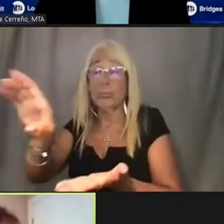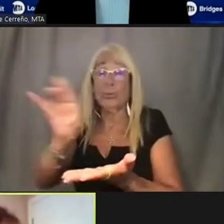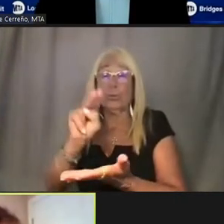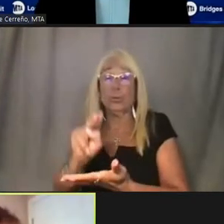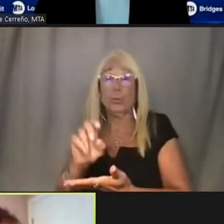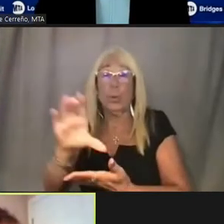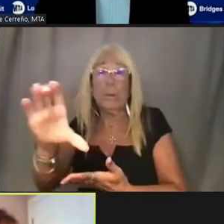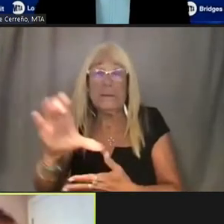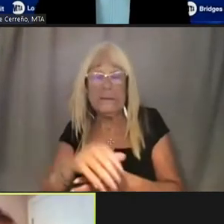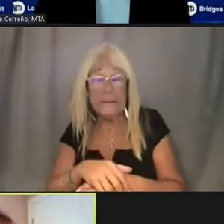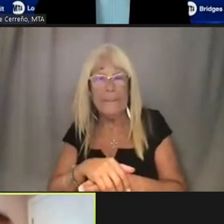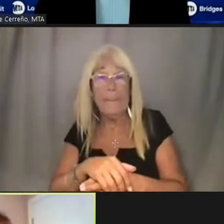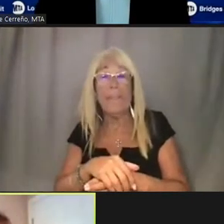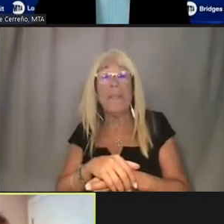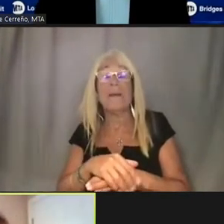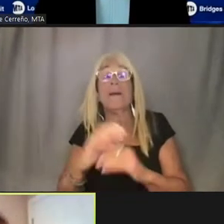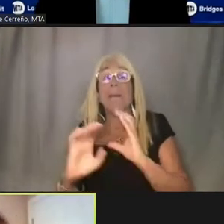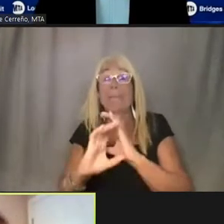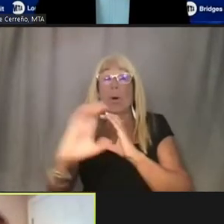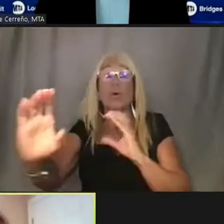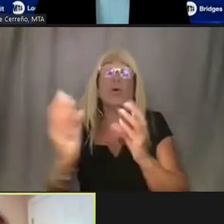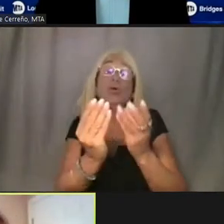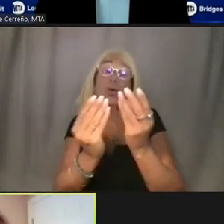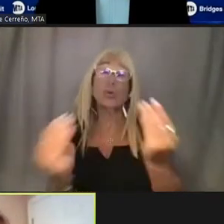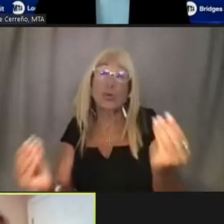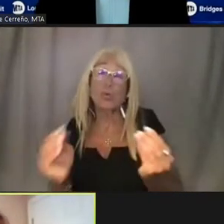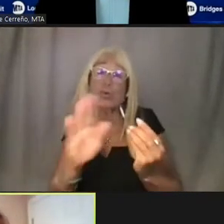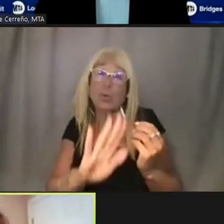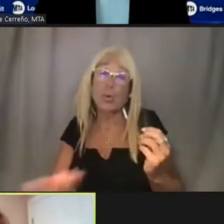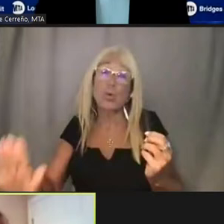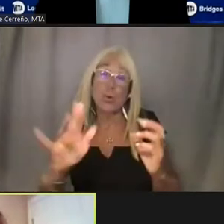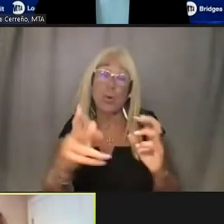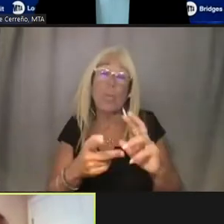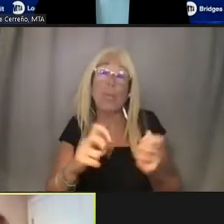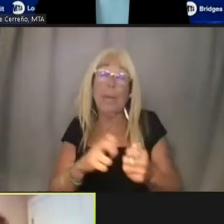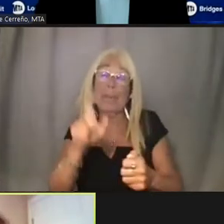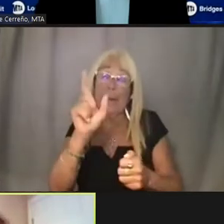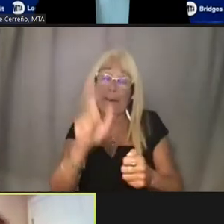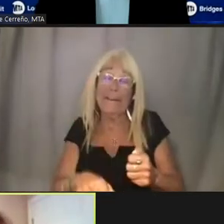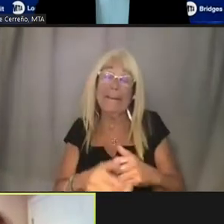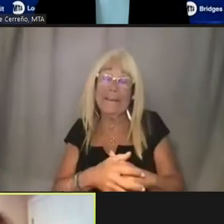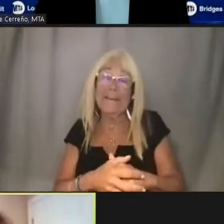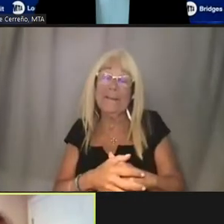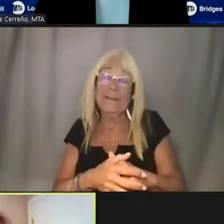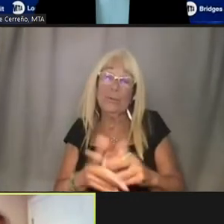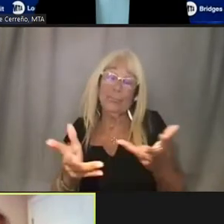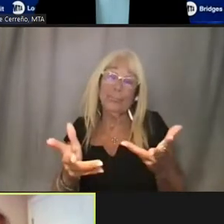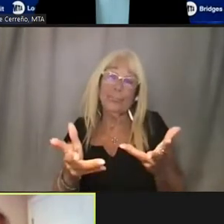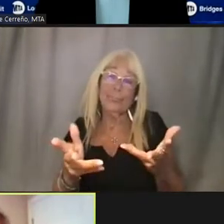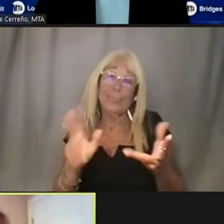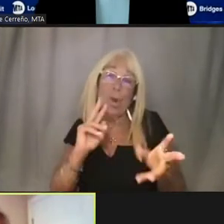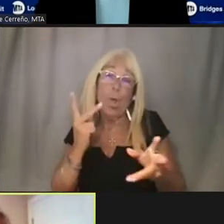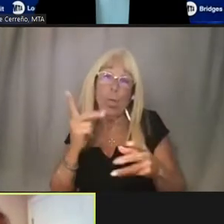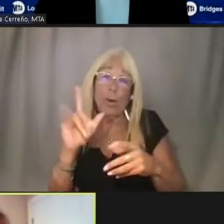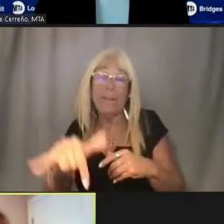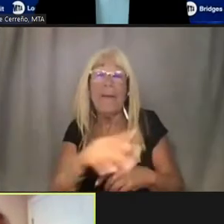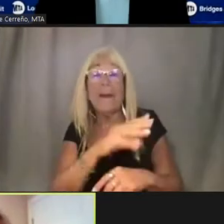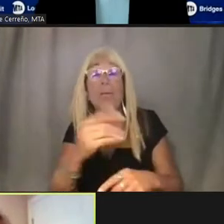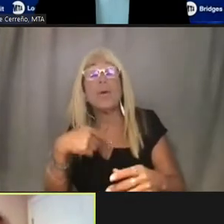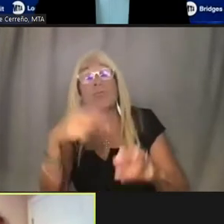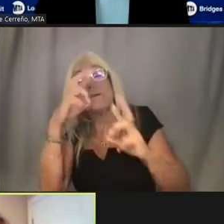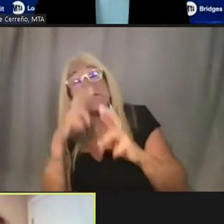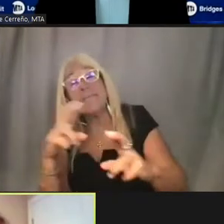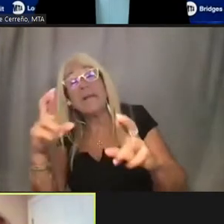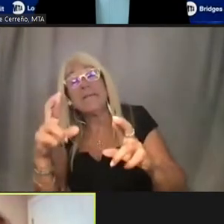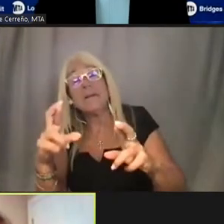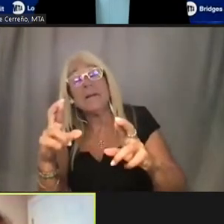simply put motor coaches are a solution to your problem and need to be treated as such therefore we respectfully request you to